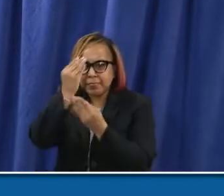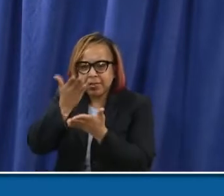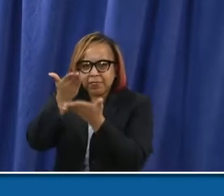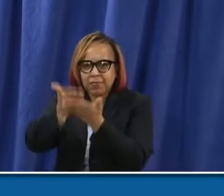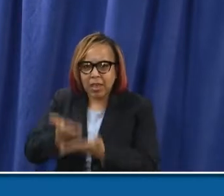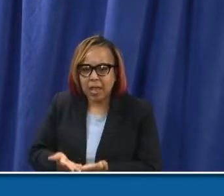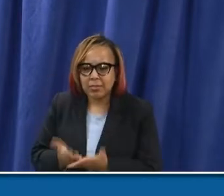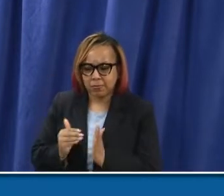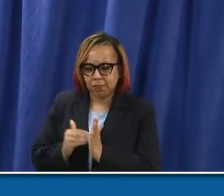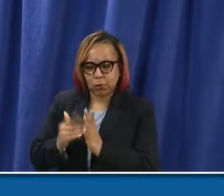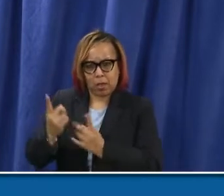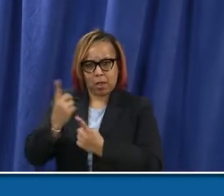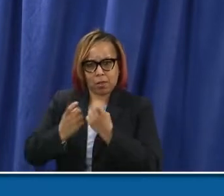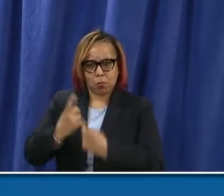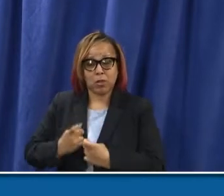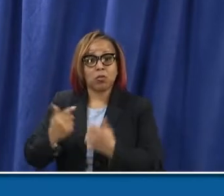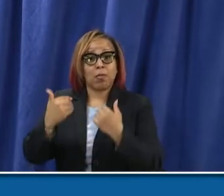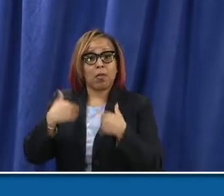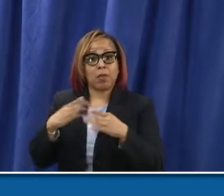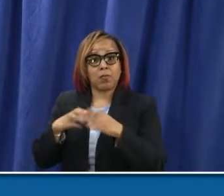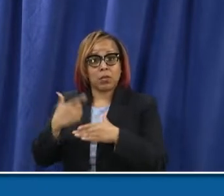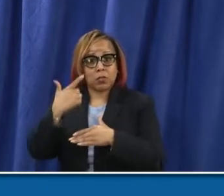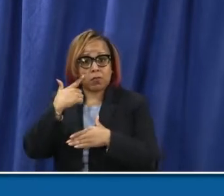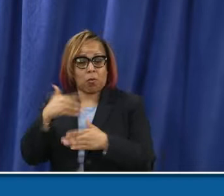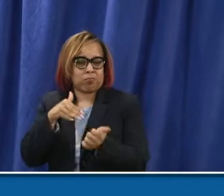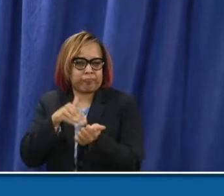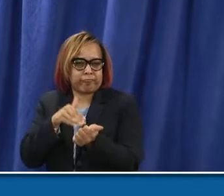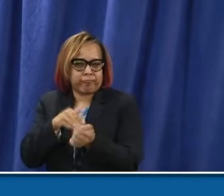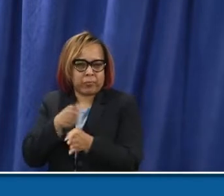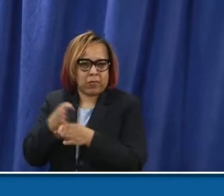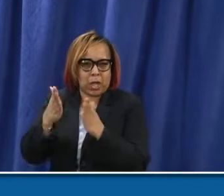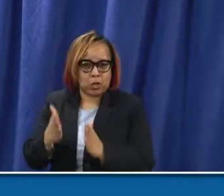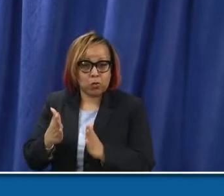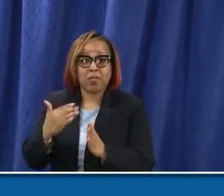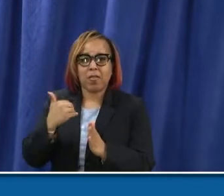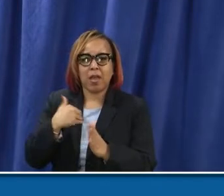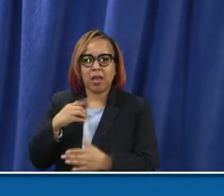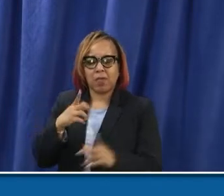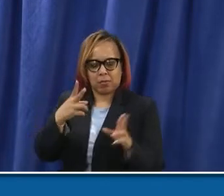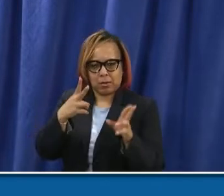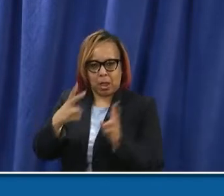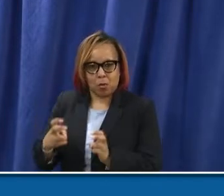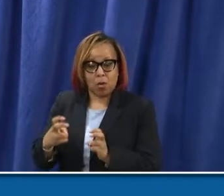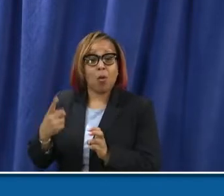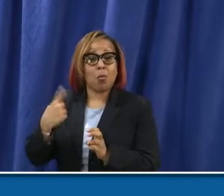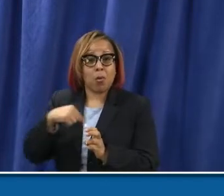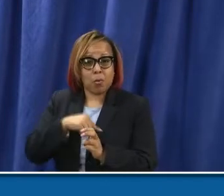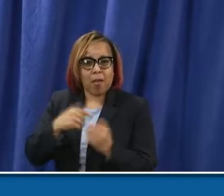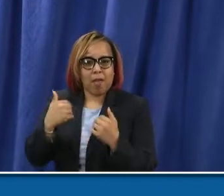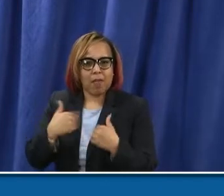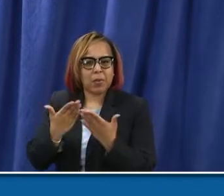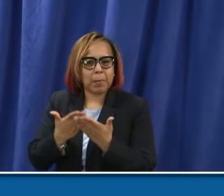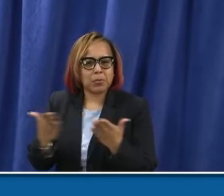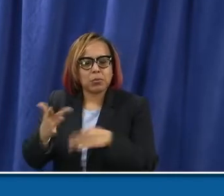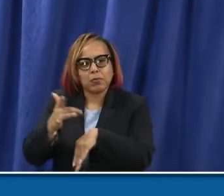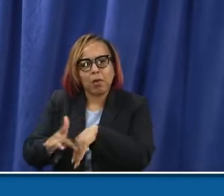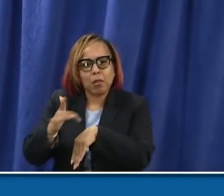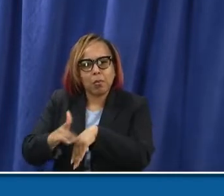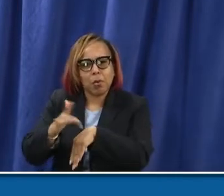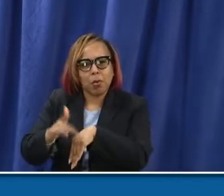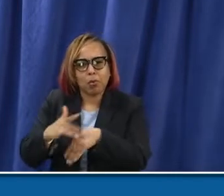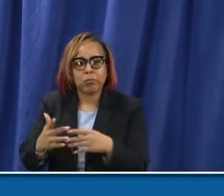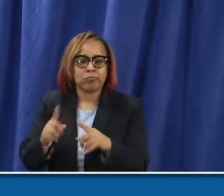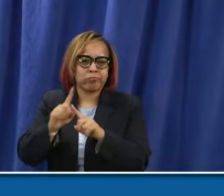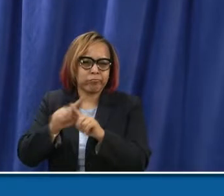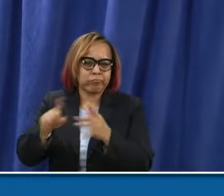frequently asked questions. There's a section for healthcare providers, and then there's a download section where we increasingly are having materials available in